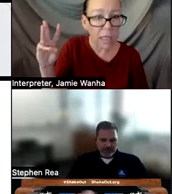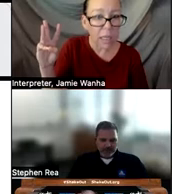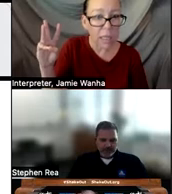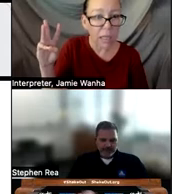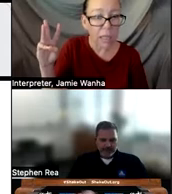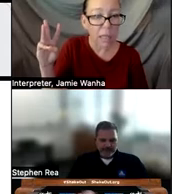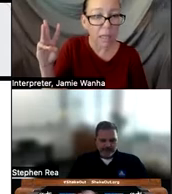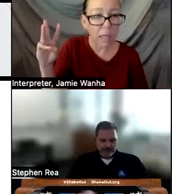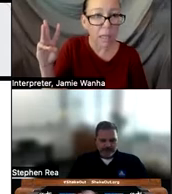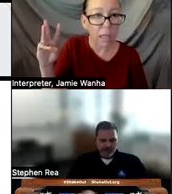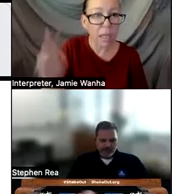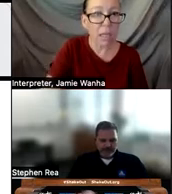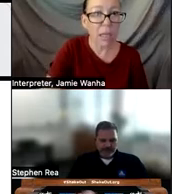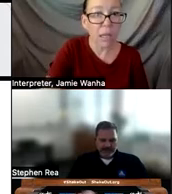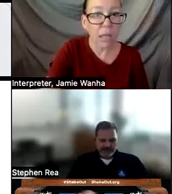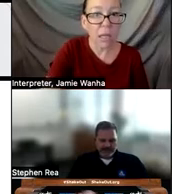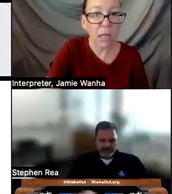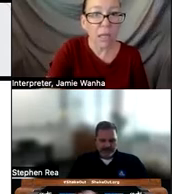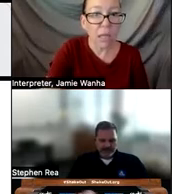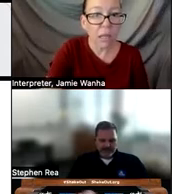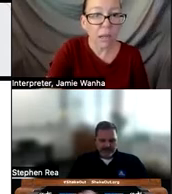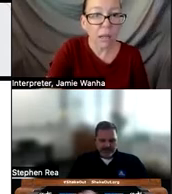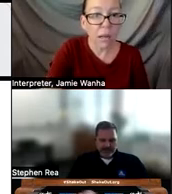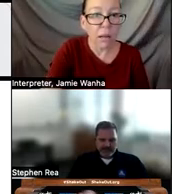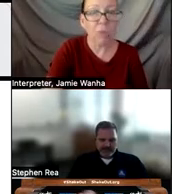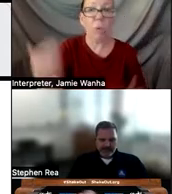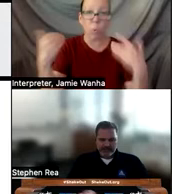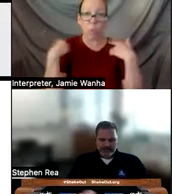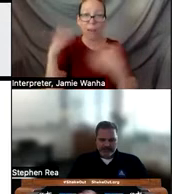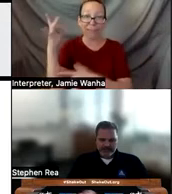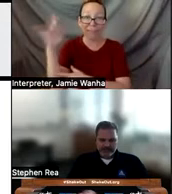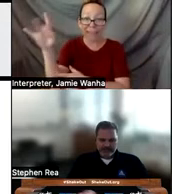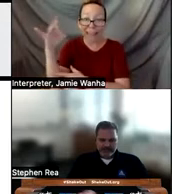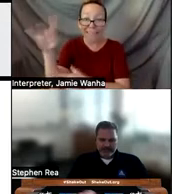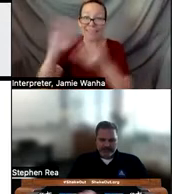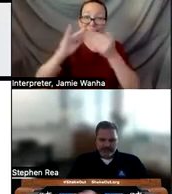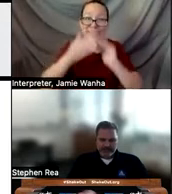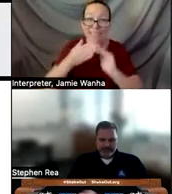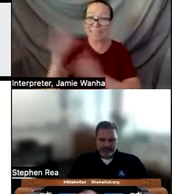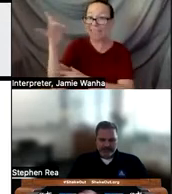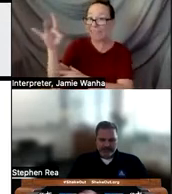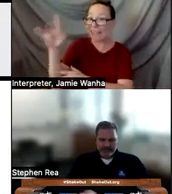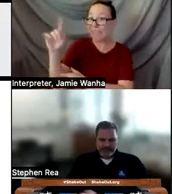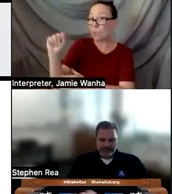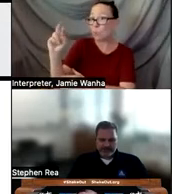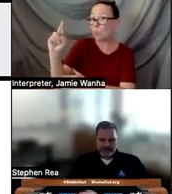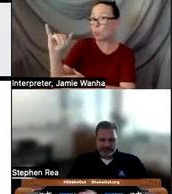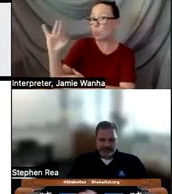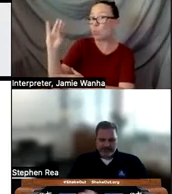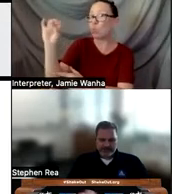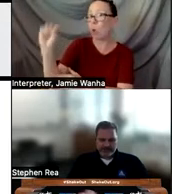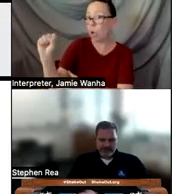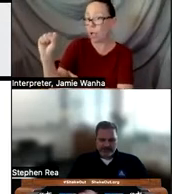18 incorporated cities, 18 tribal reservations, 16 military institutions, and of